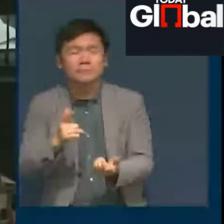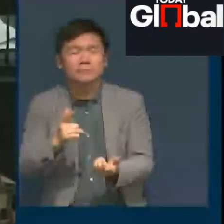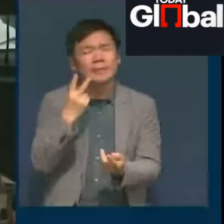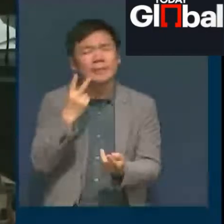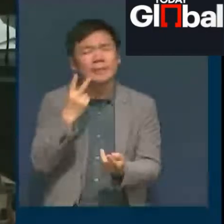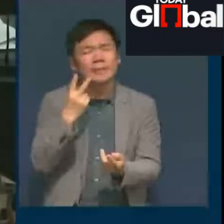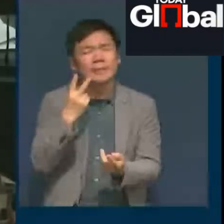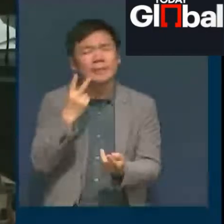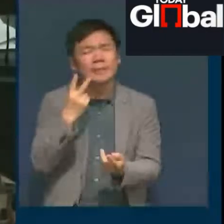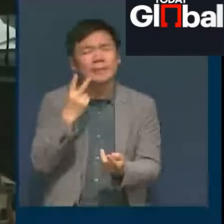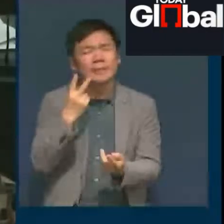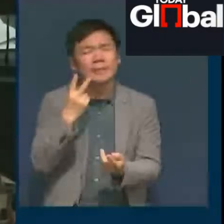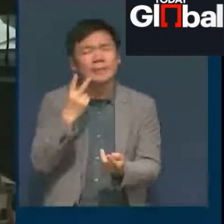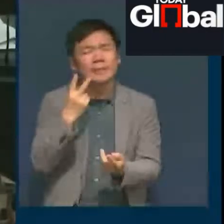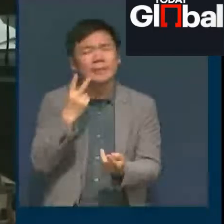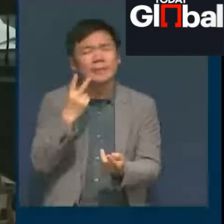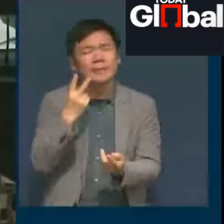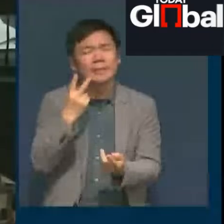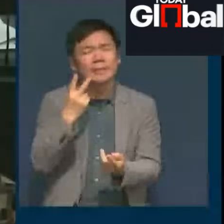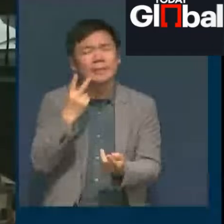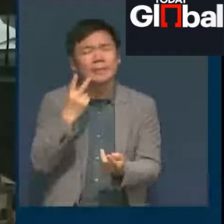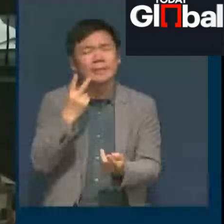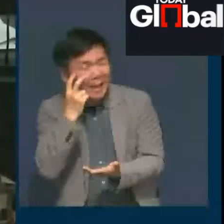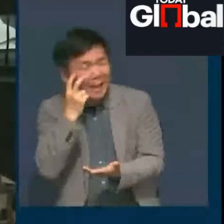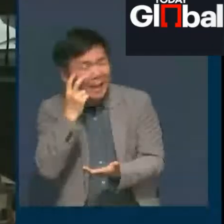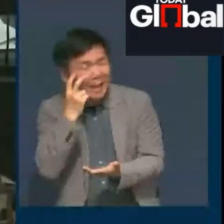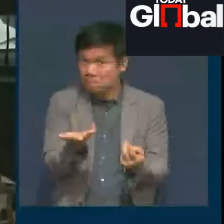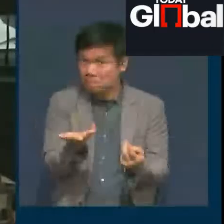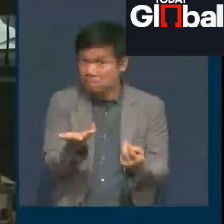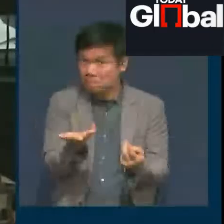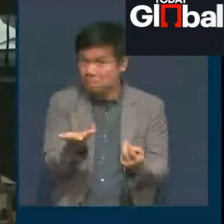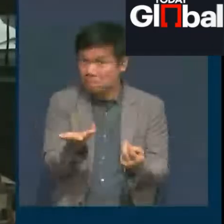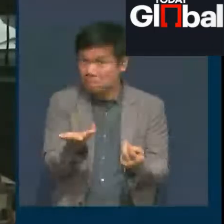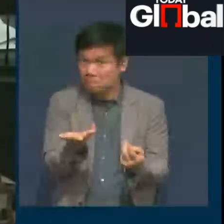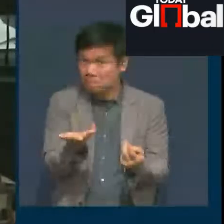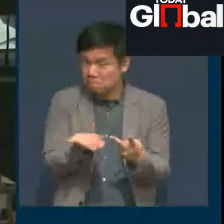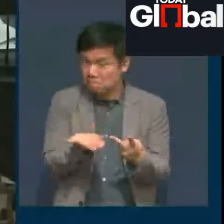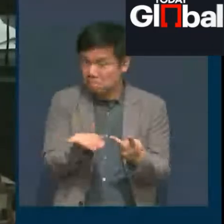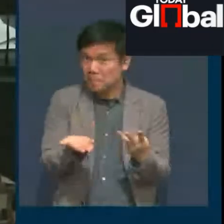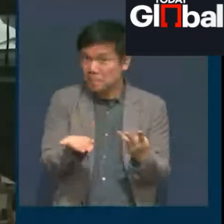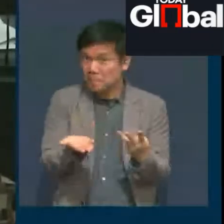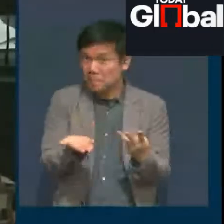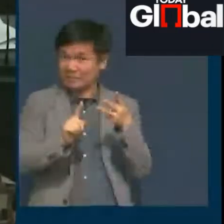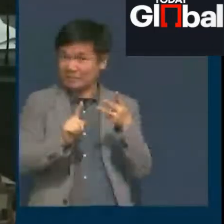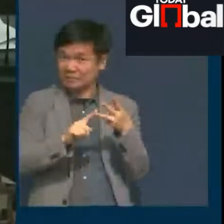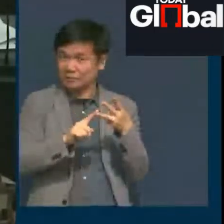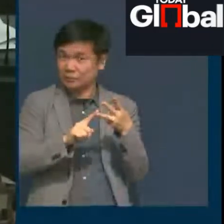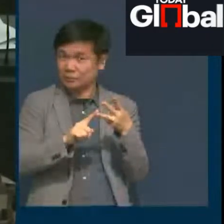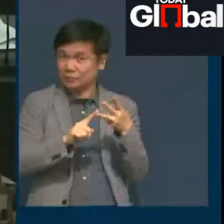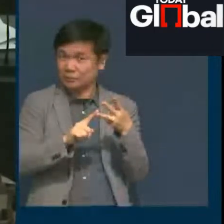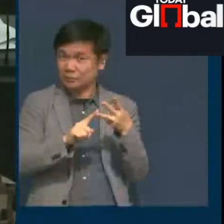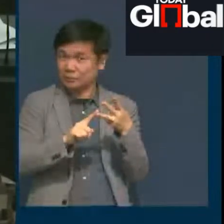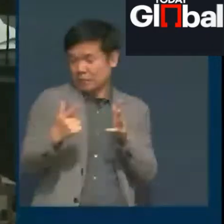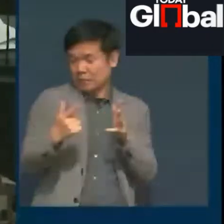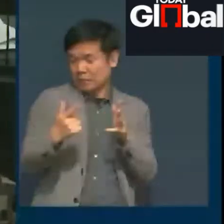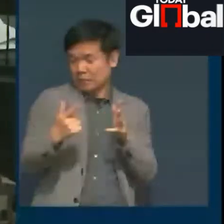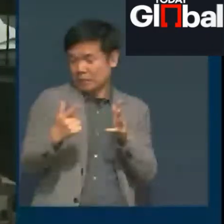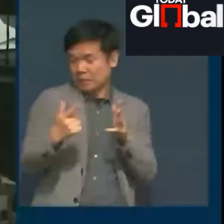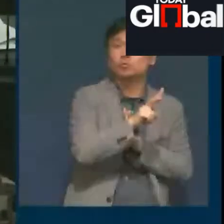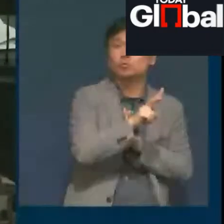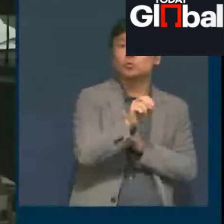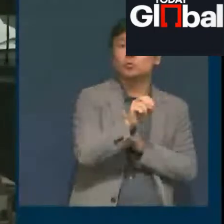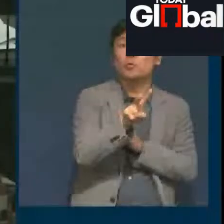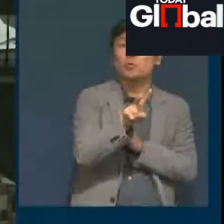visually impaired persons? Article 15 of the same law of 2025 describes the